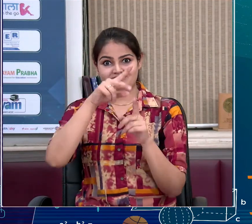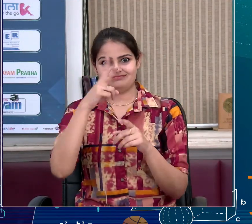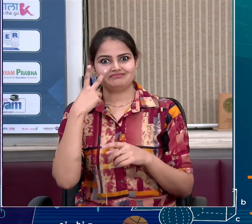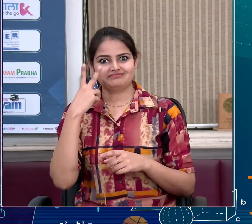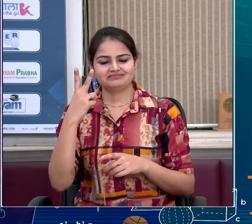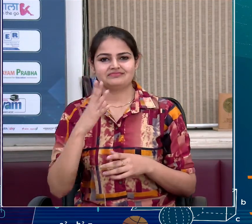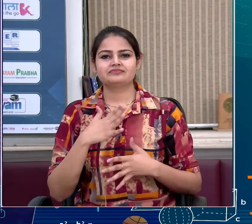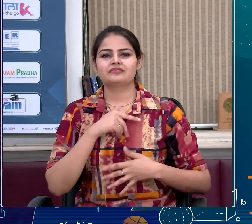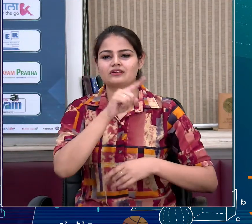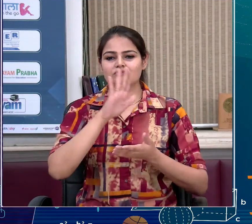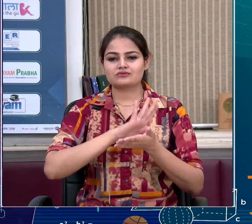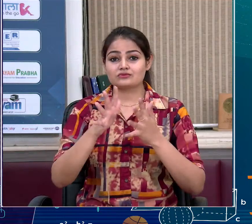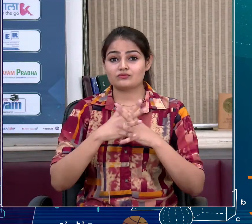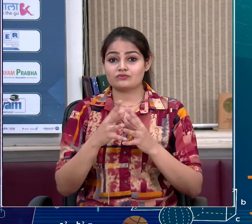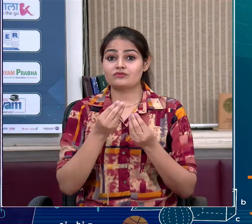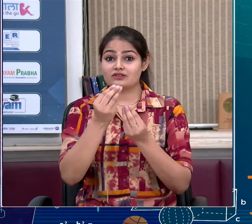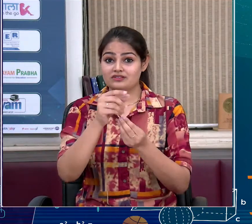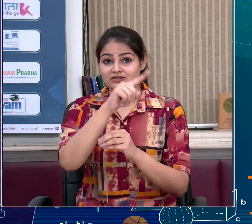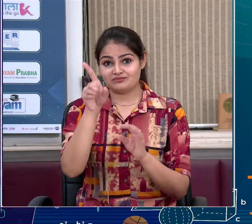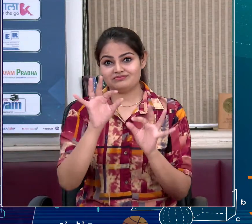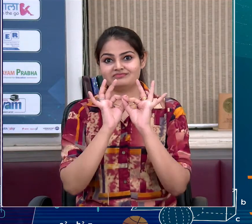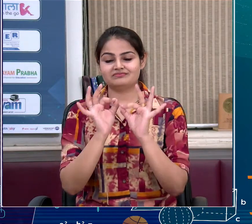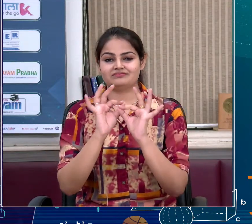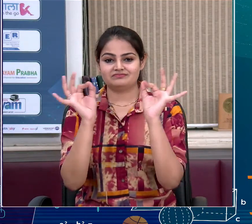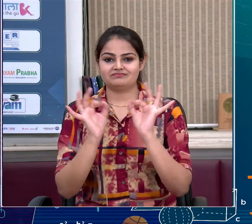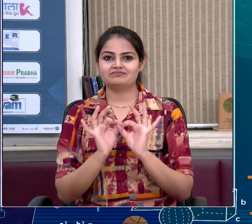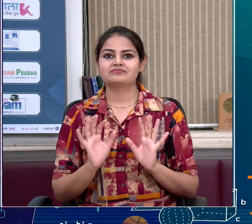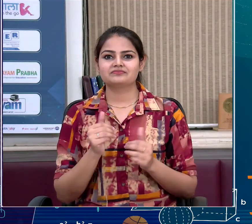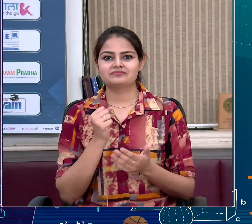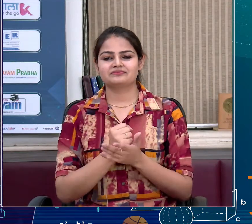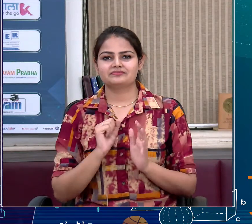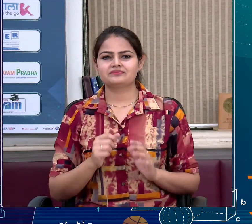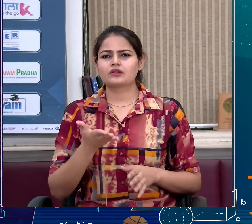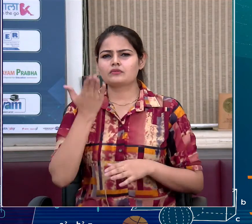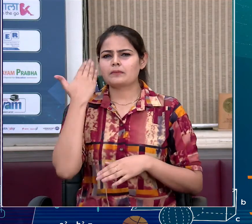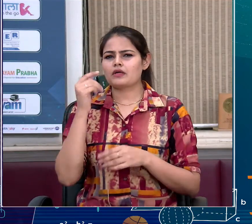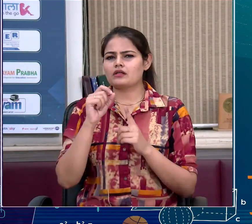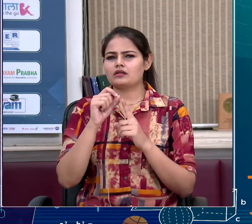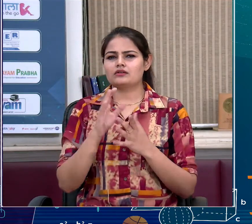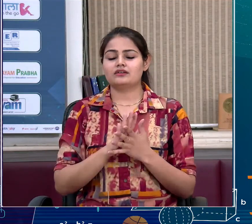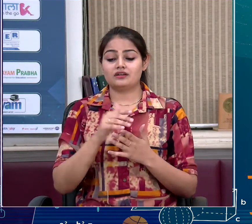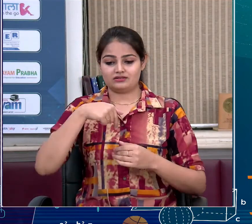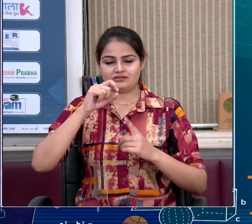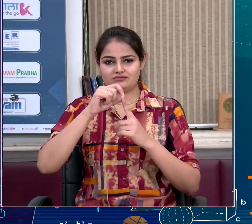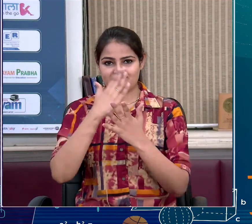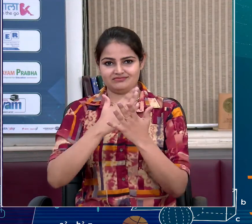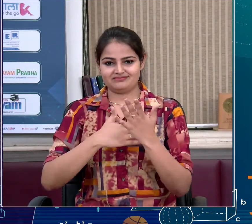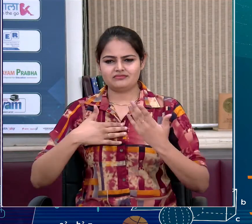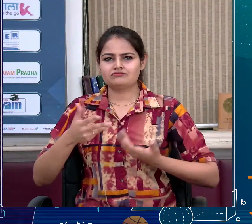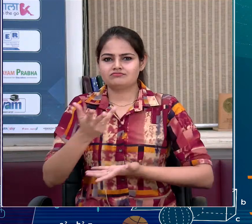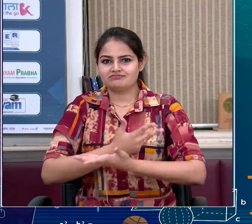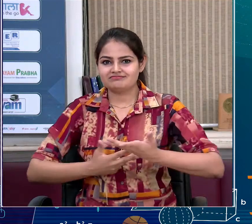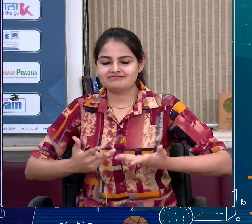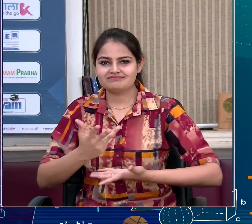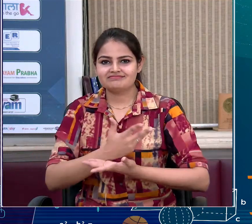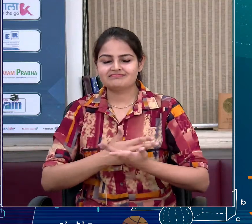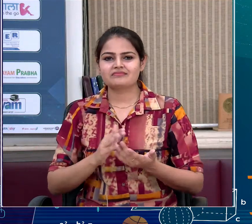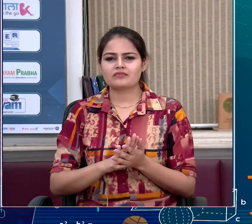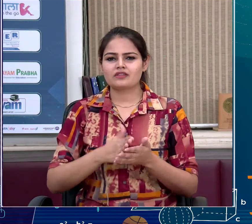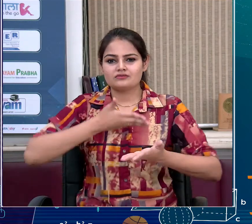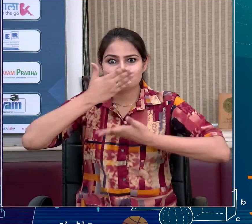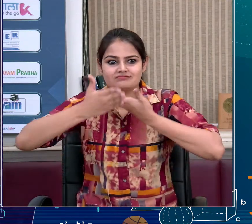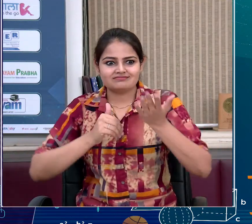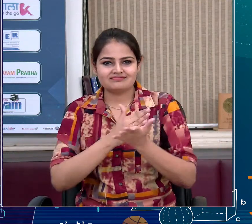this, we are almost into the last segment of today's program. Mr. Banerjee, we discussed about the strategies, what we